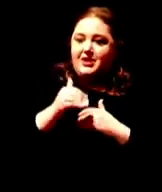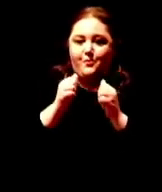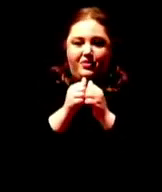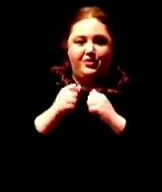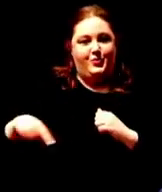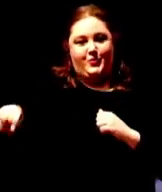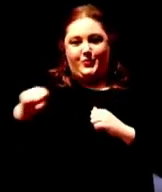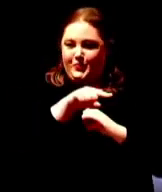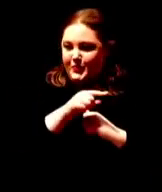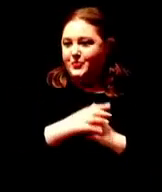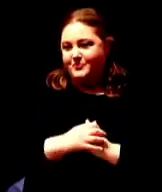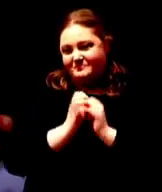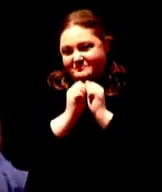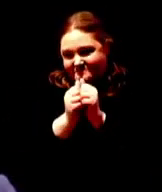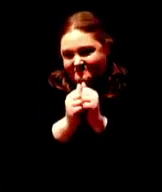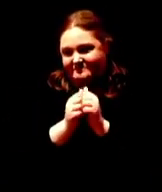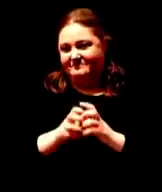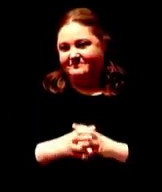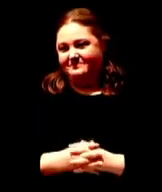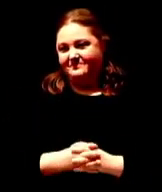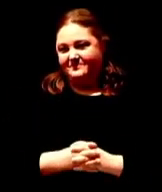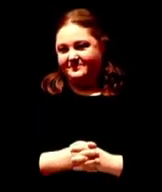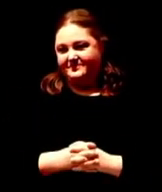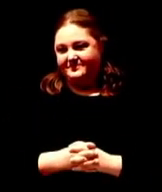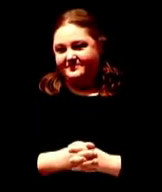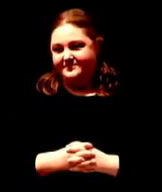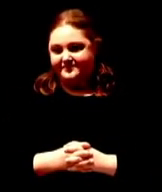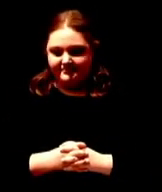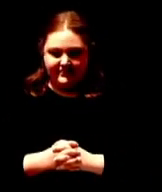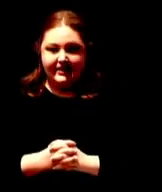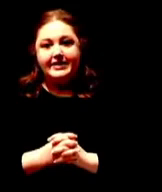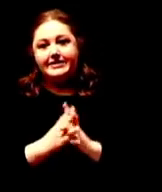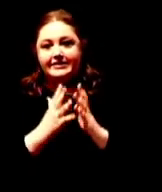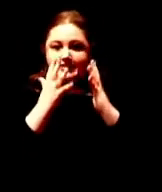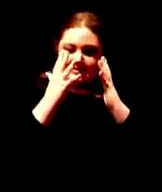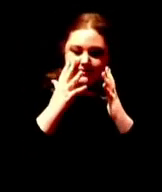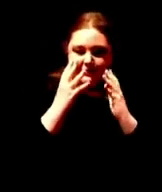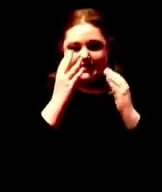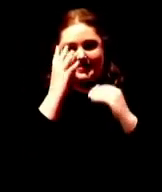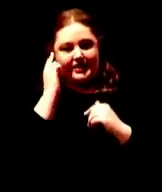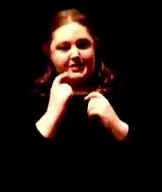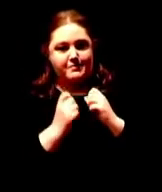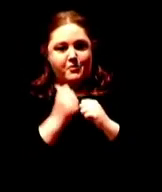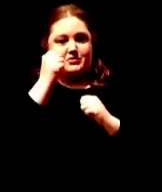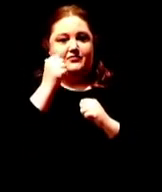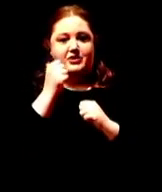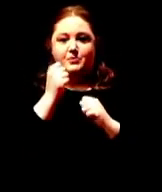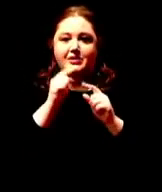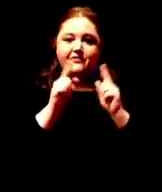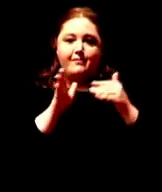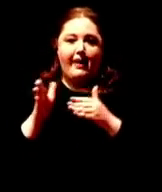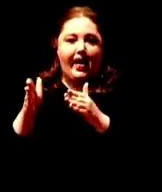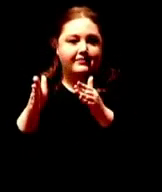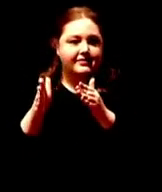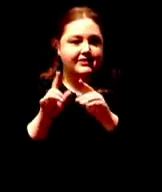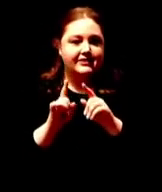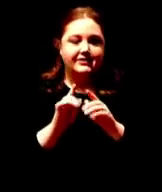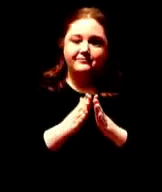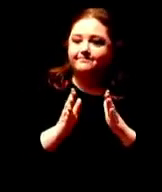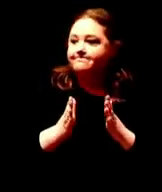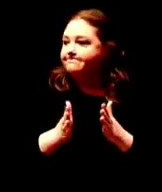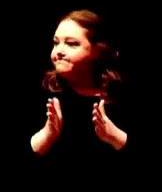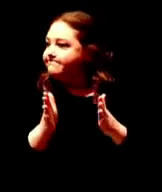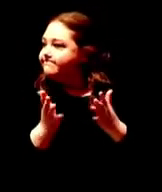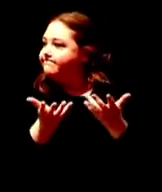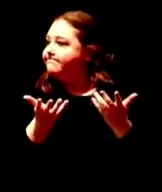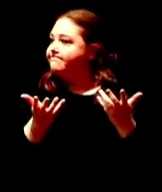yours. Together. It's sad, of course it is, to think that most of us will end on different paths, to think that this will be